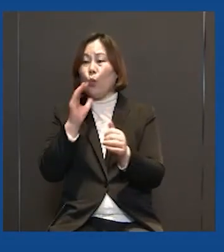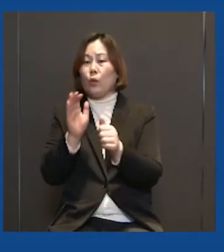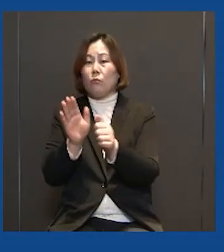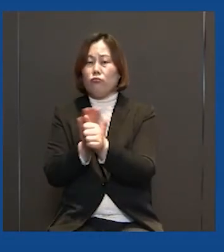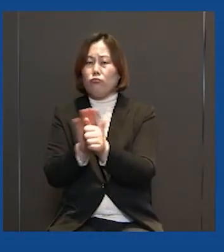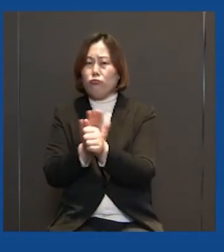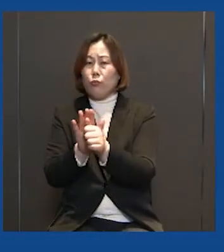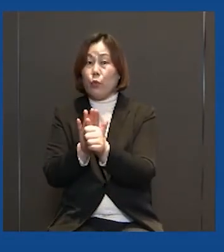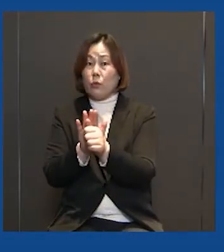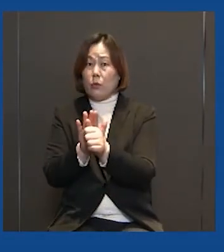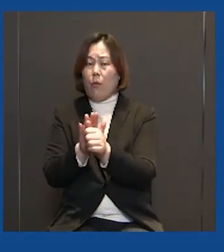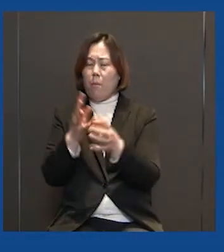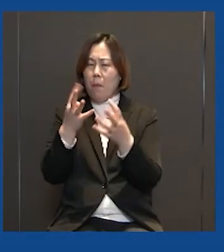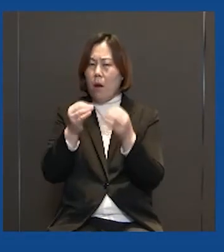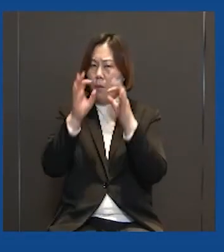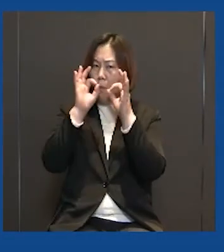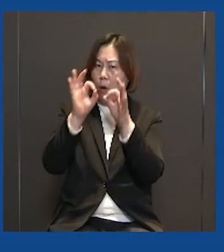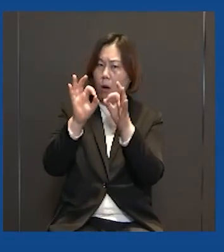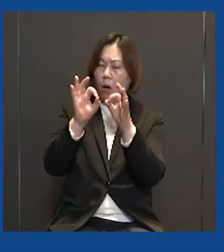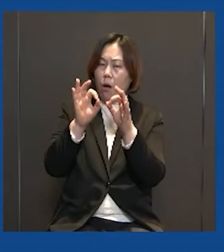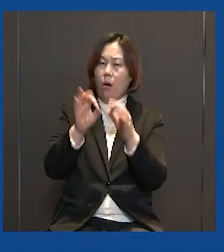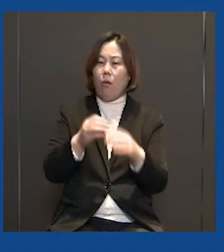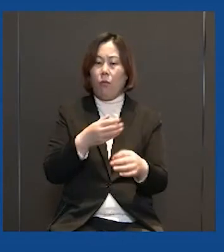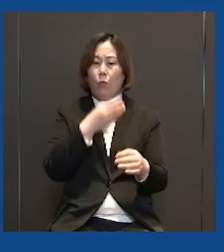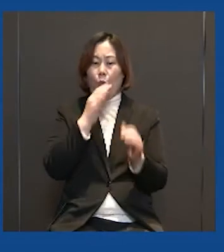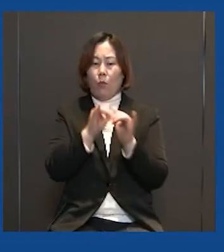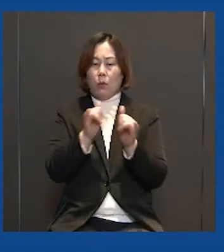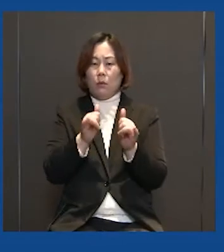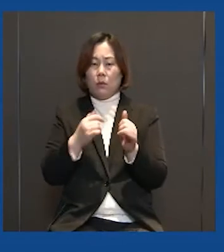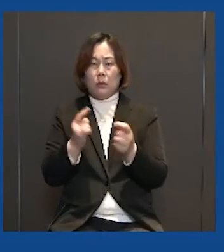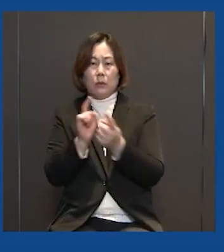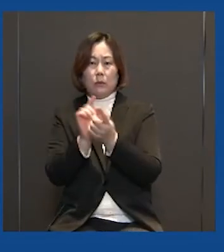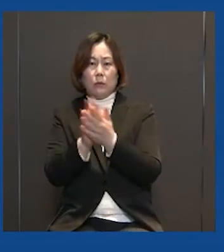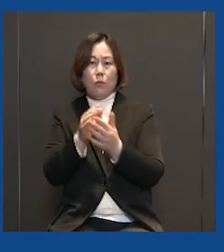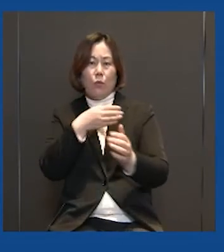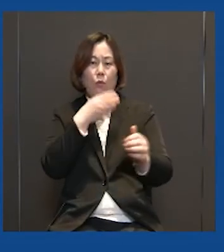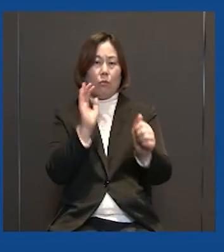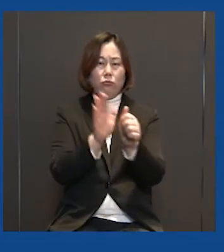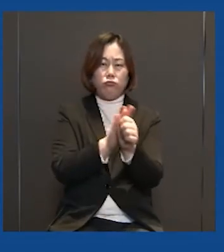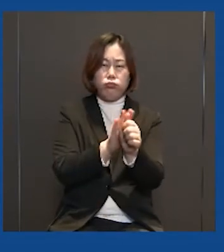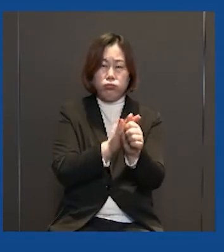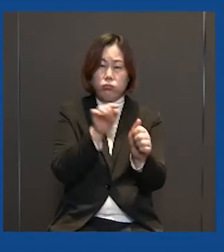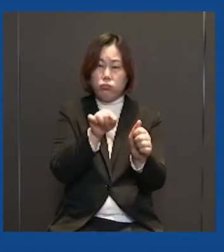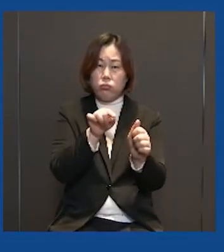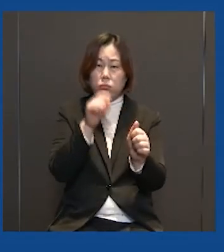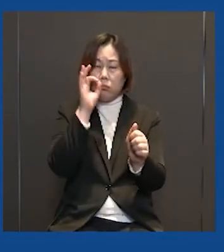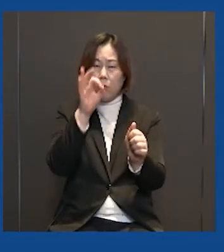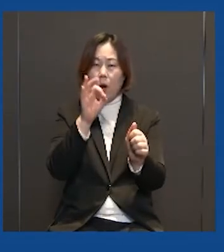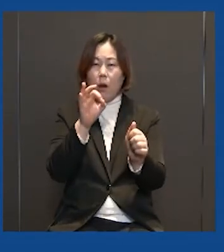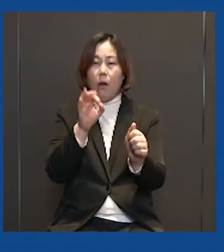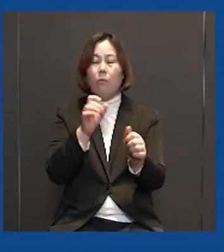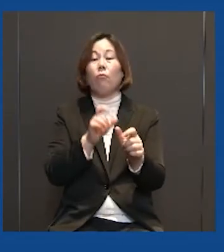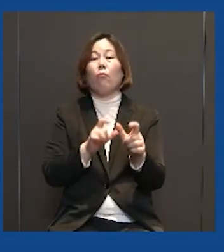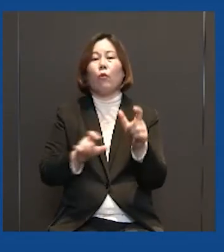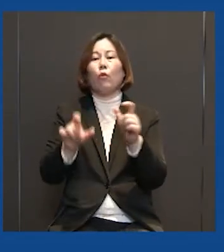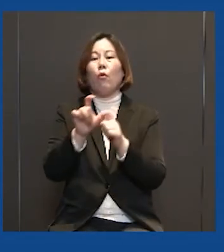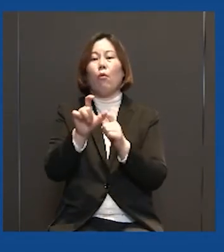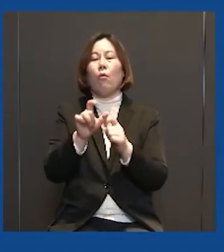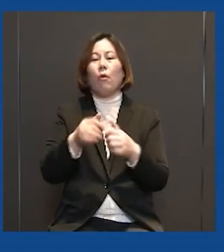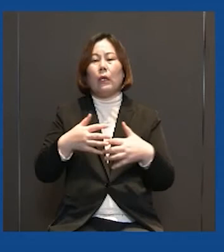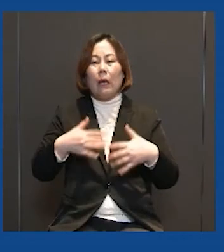the older people as a resource are supporting the lesser number of older people who are vulnerable. Recently, we